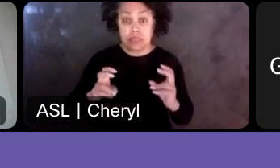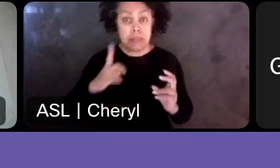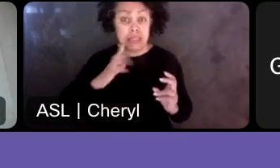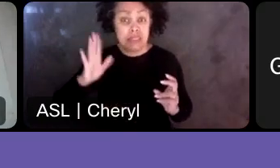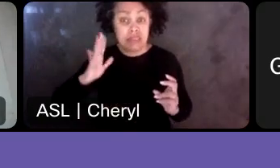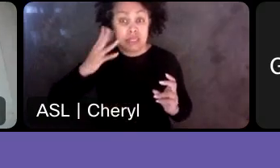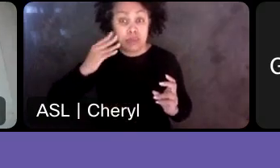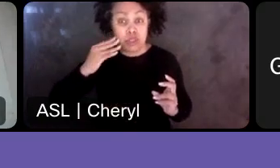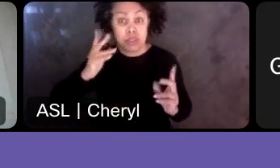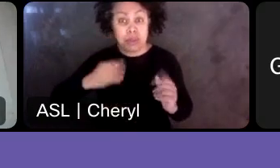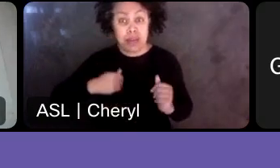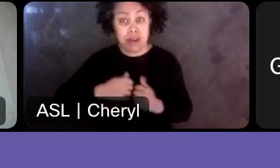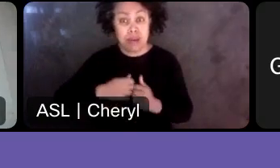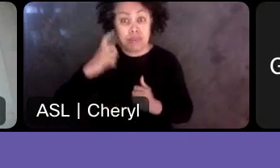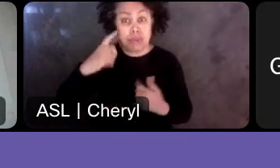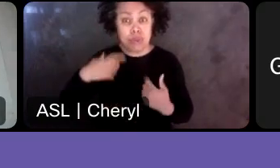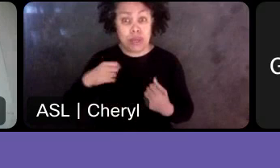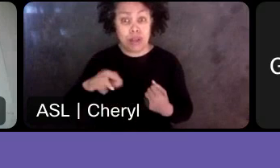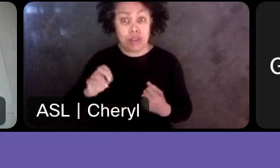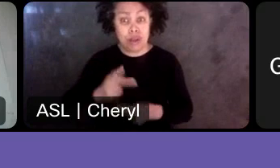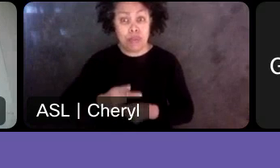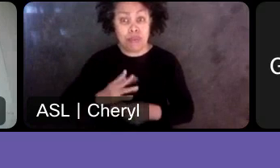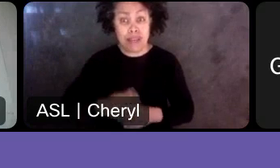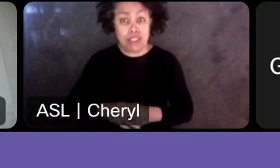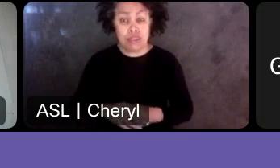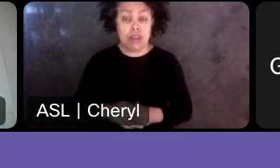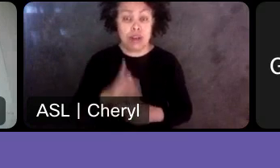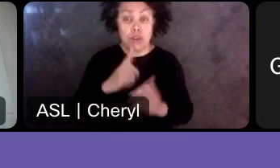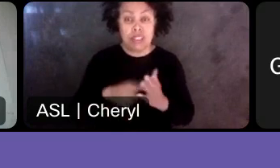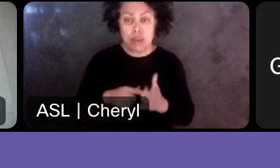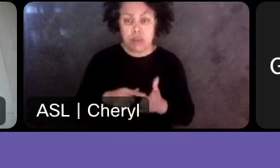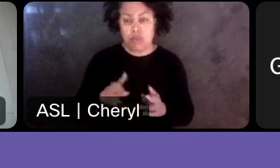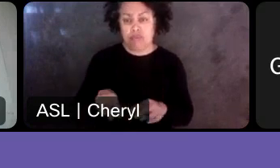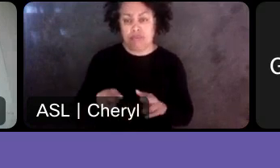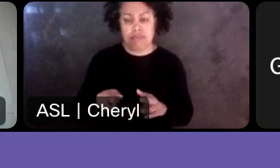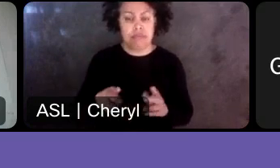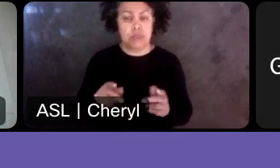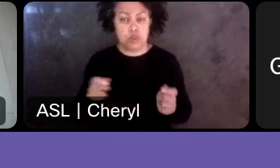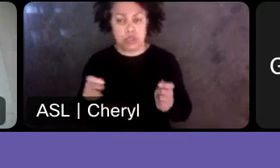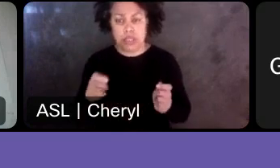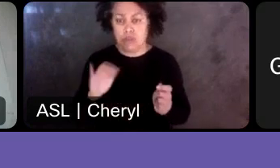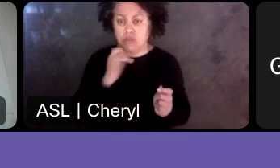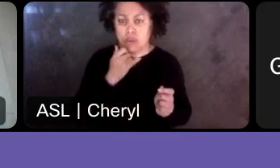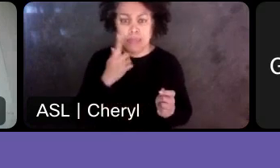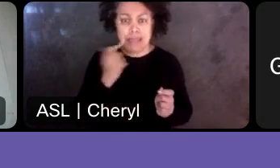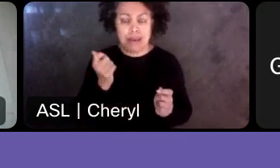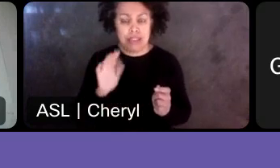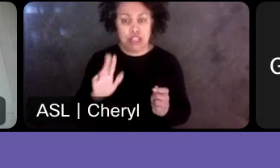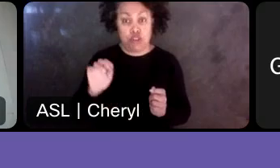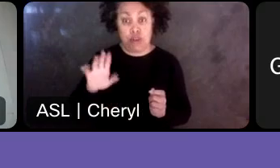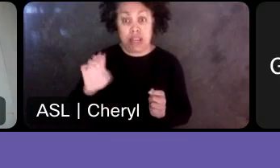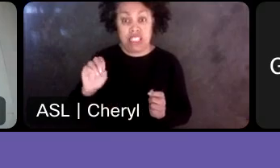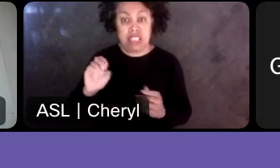with mental health care providers, like unfair treatments due to their race, they tend to become uncomfortable visiting